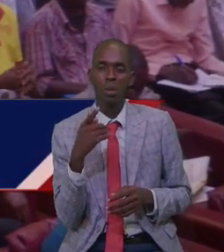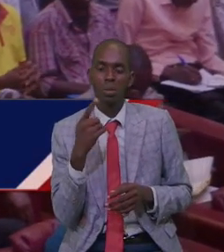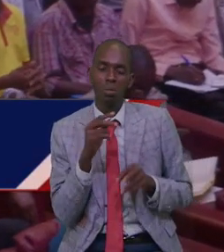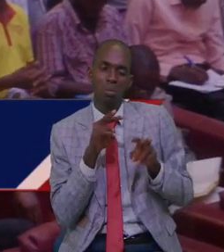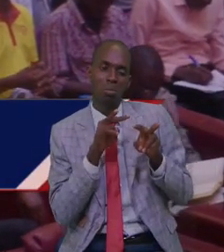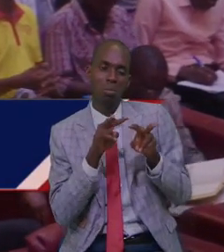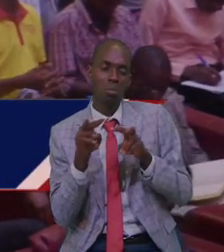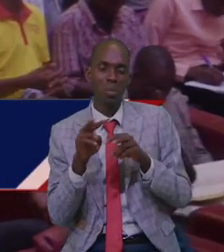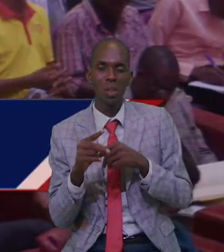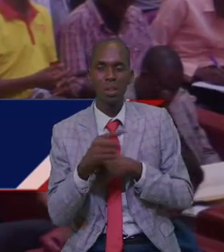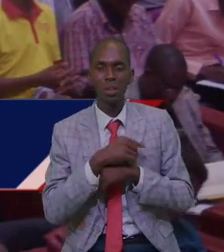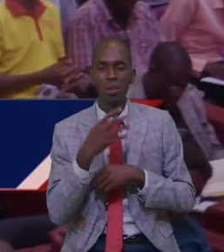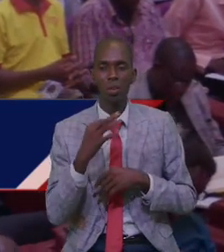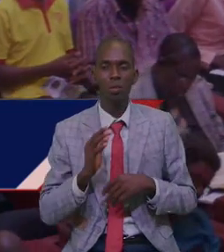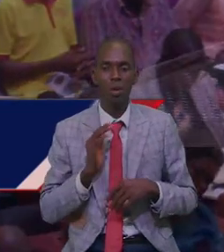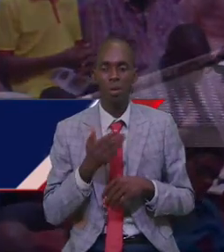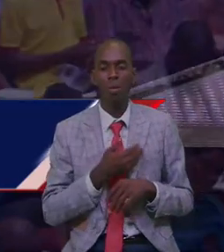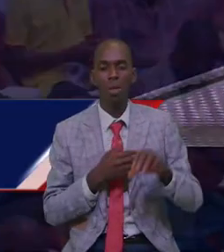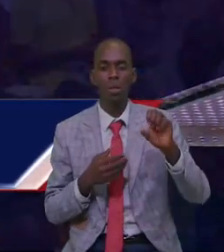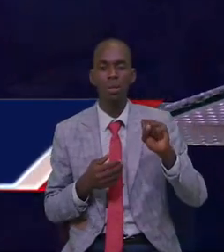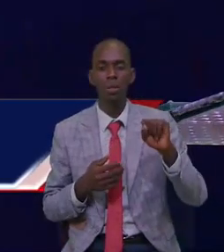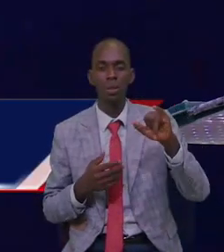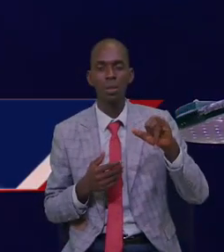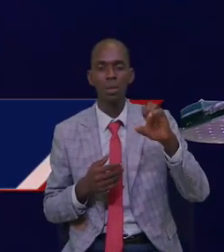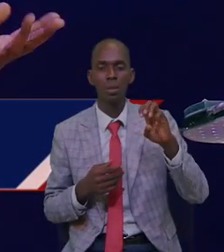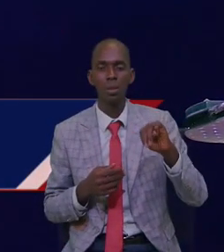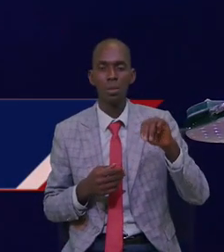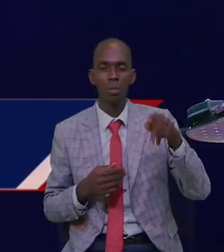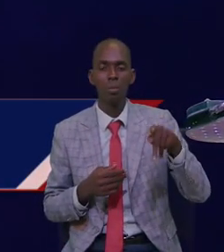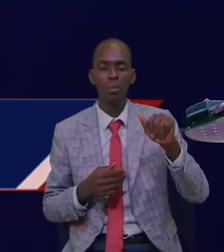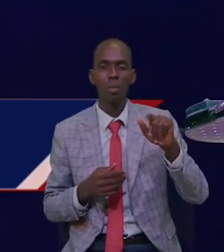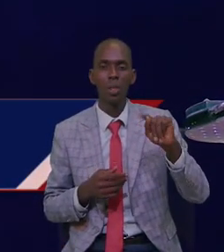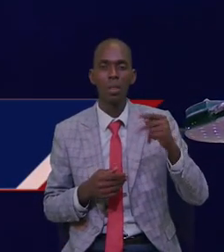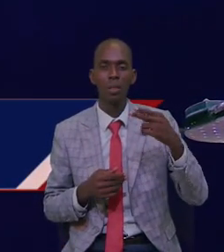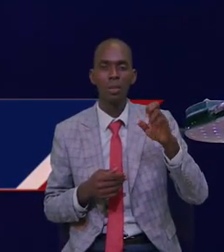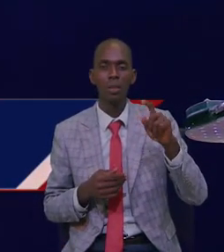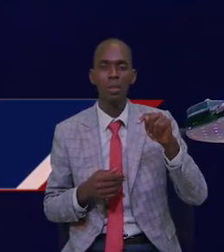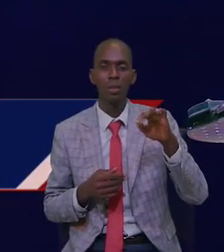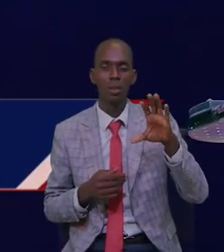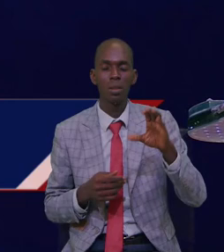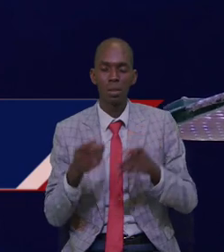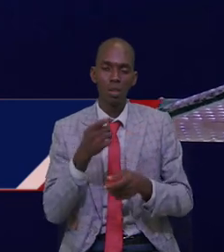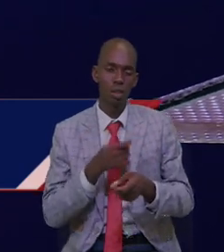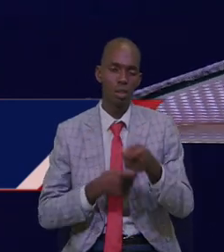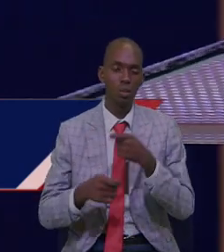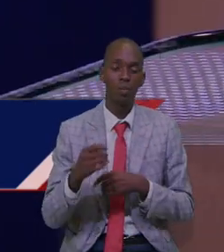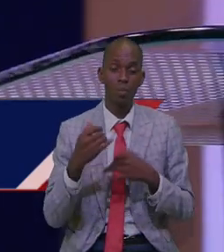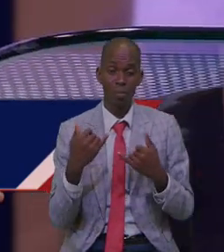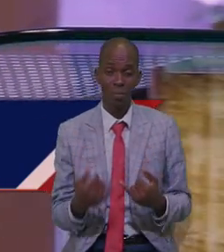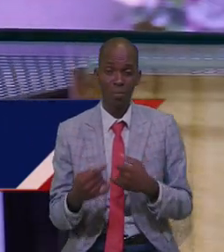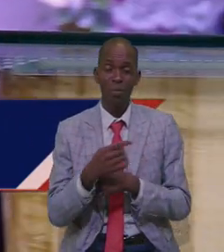sympathetic substitute. Today, he is our Savior. Today, he is our substitute. Today, he